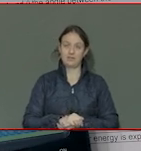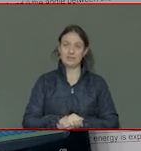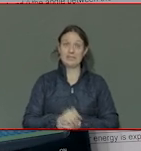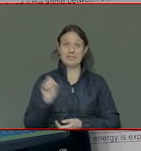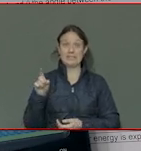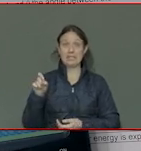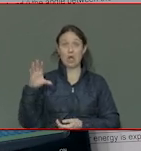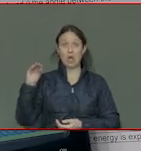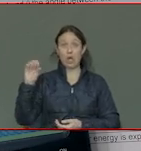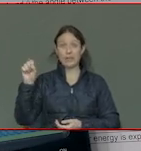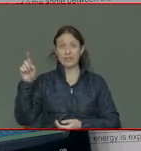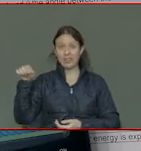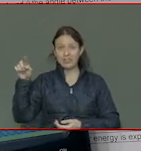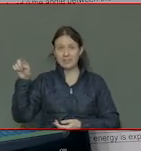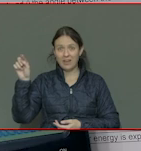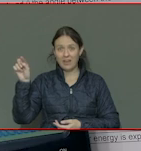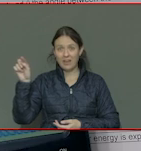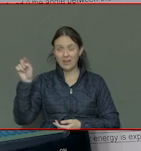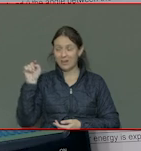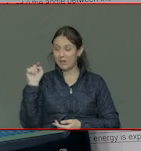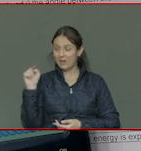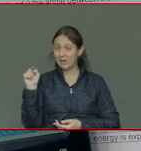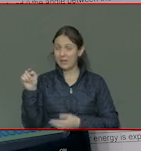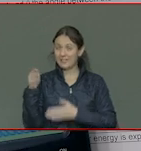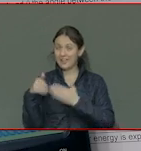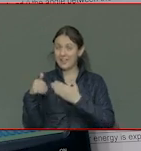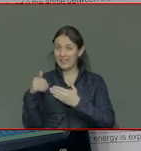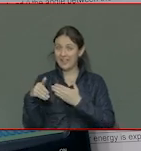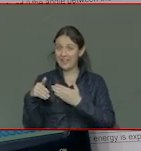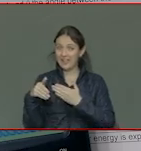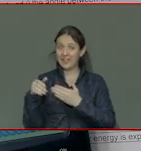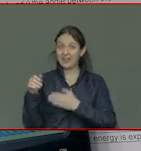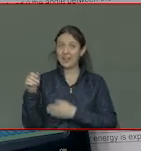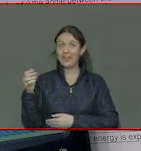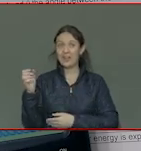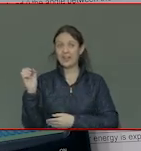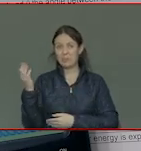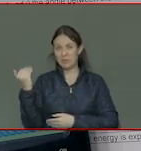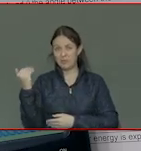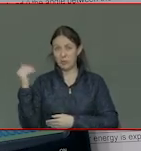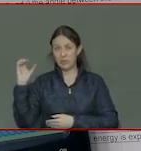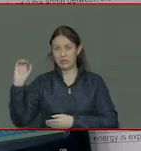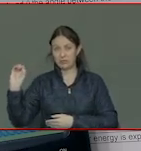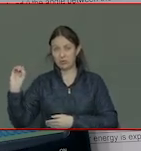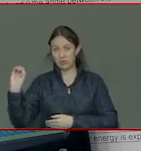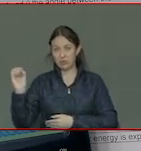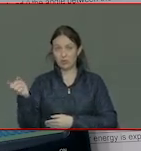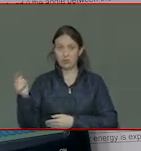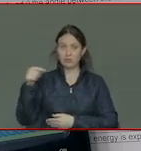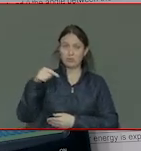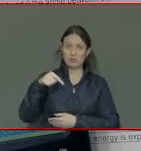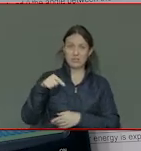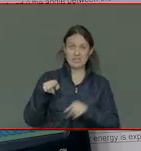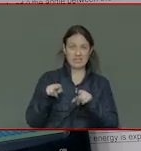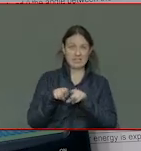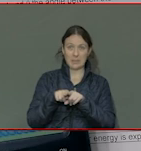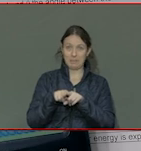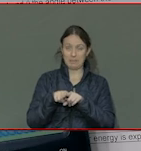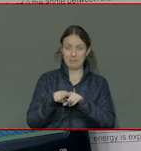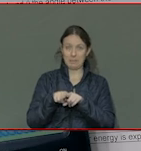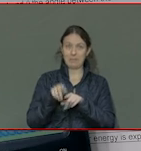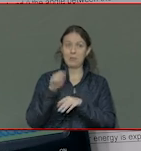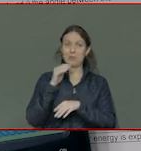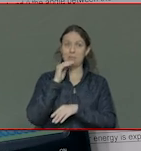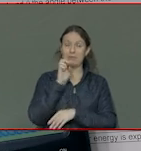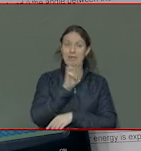That cos theta at the end state 0 degrees. Delta x stayed the same. So that means now